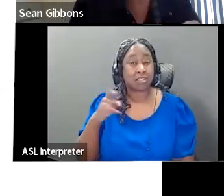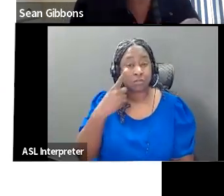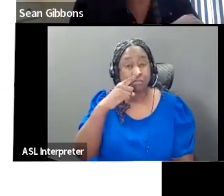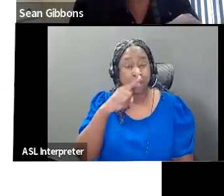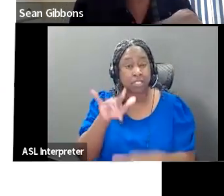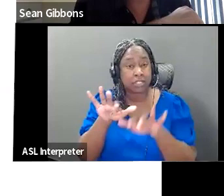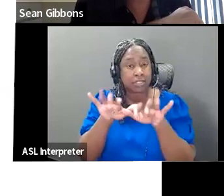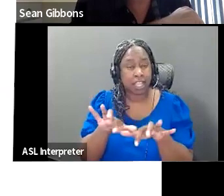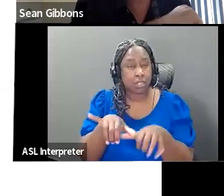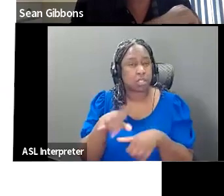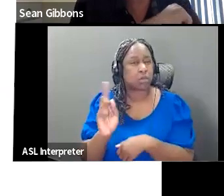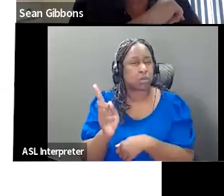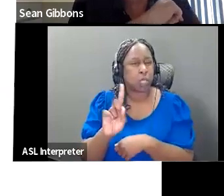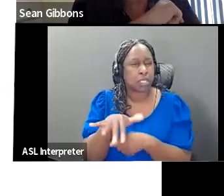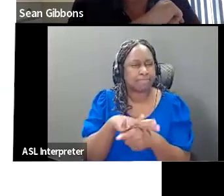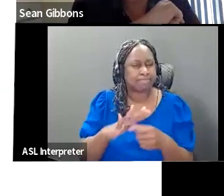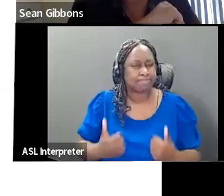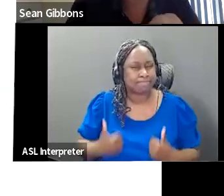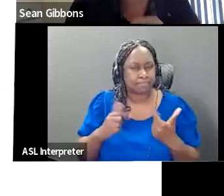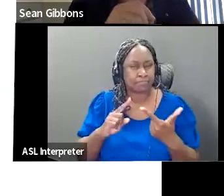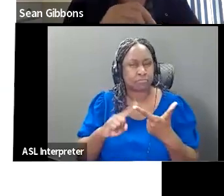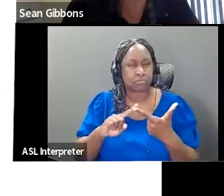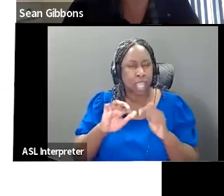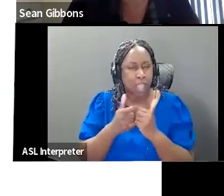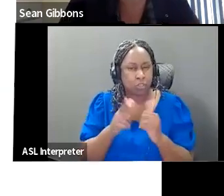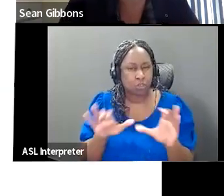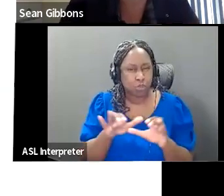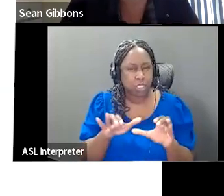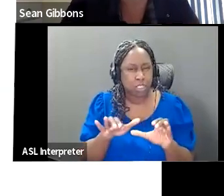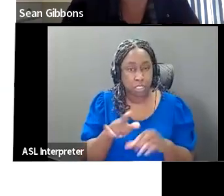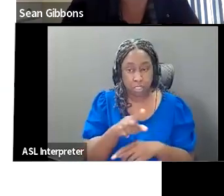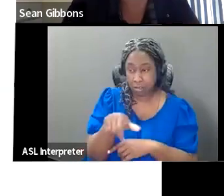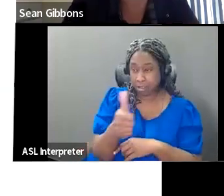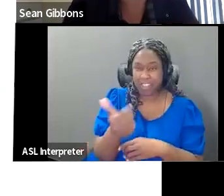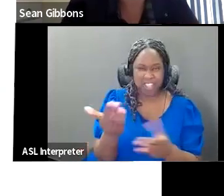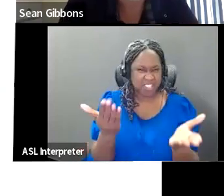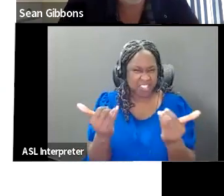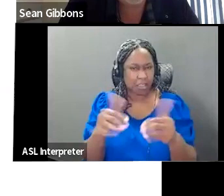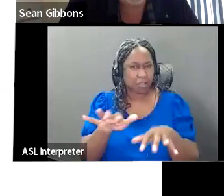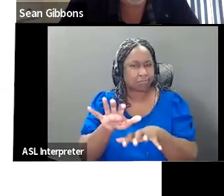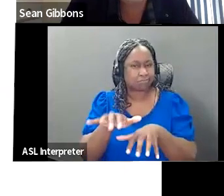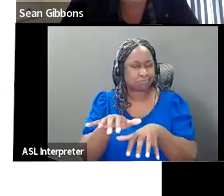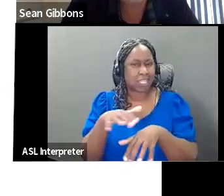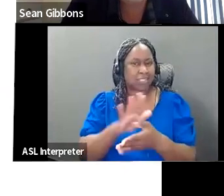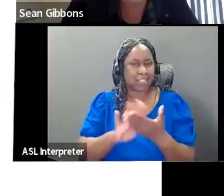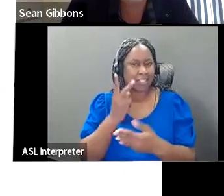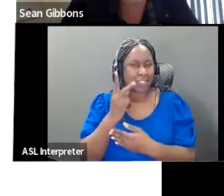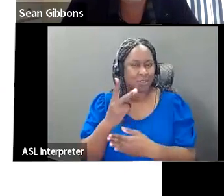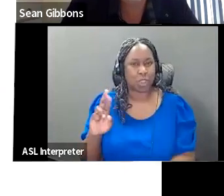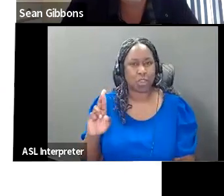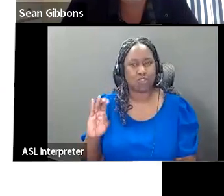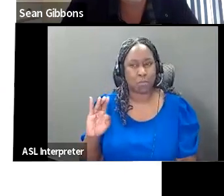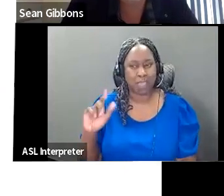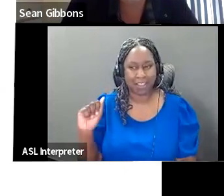type in where you're at and then how you're doing just about now. And for everyone else, feel free to hop in here. It's nice to see each other. Rebecca,